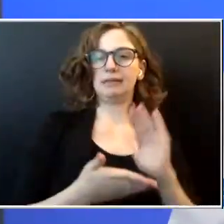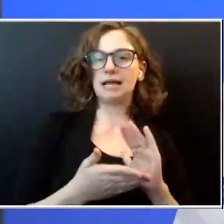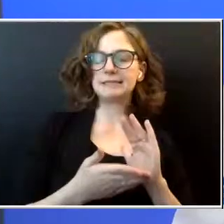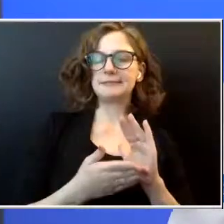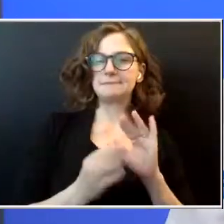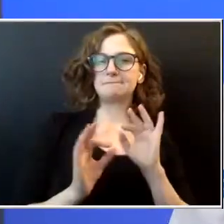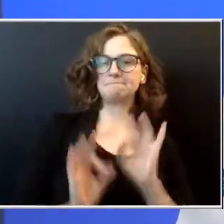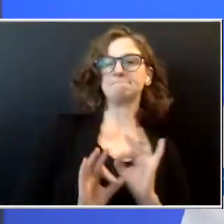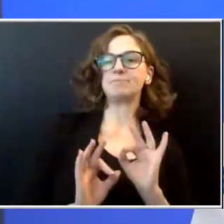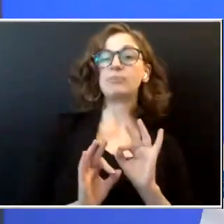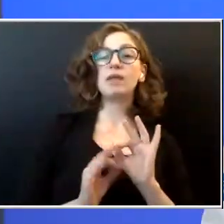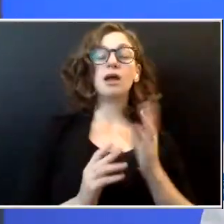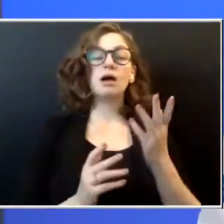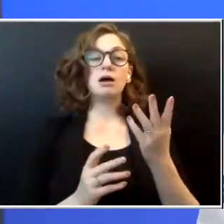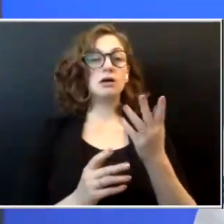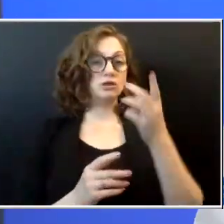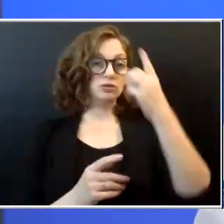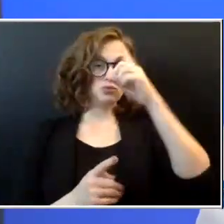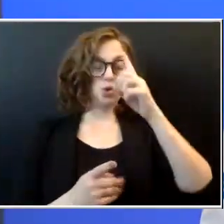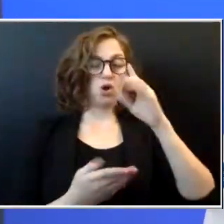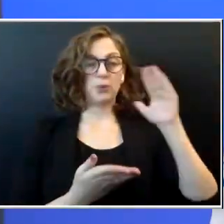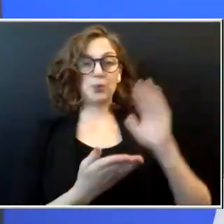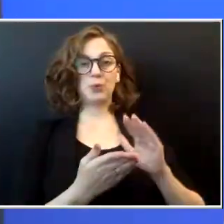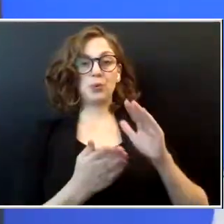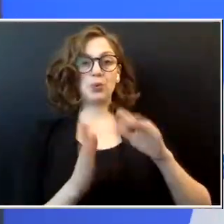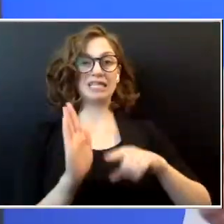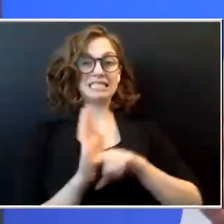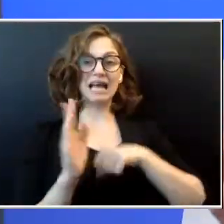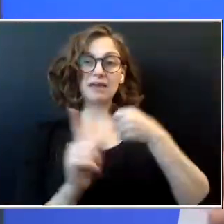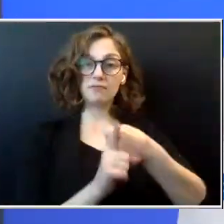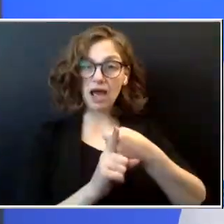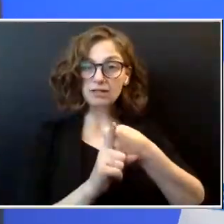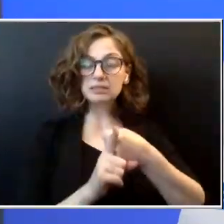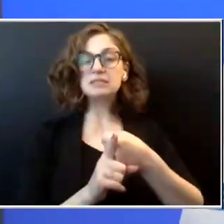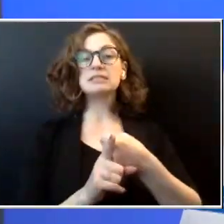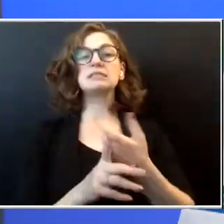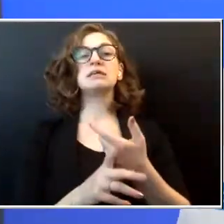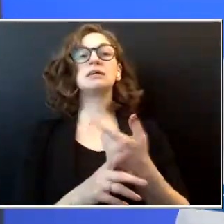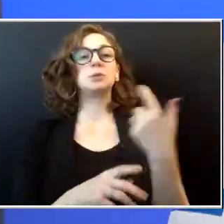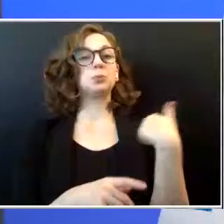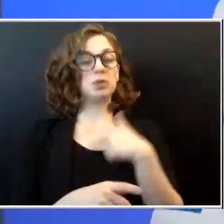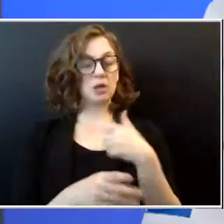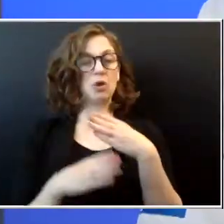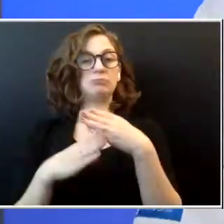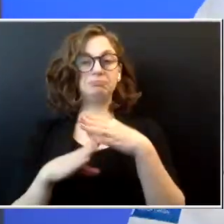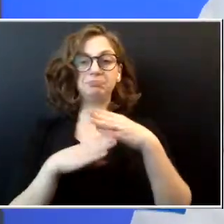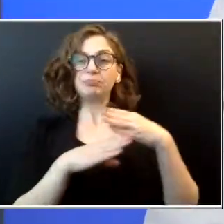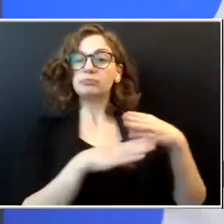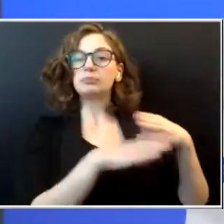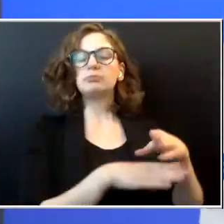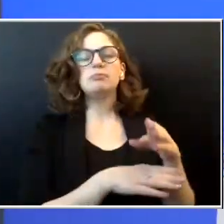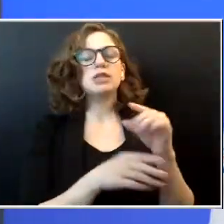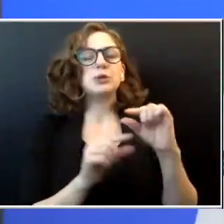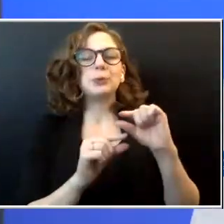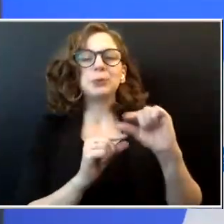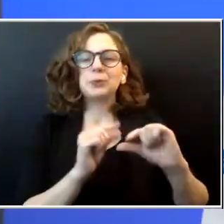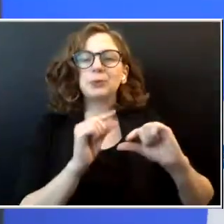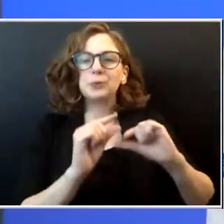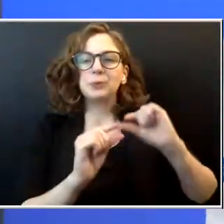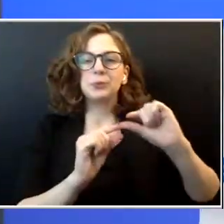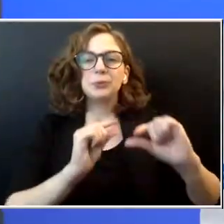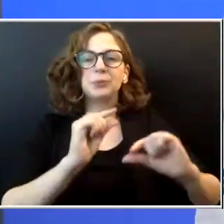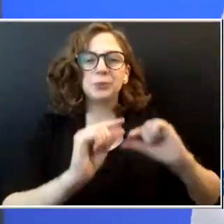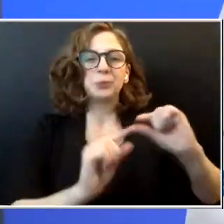effects and have the treatment be a little bit more gentle on the body, we broke up the radiation dose to small pieces every day in small